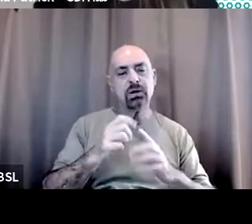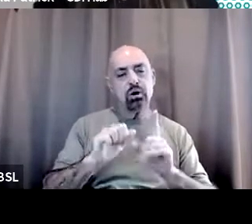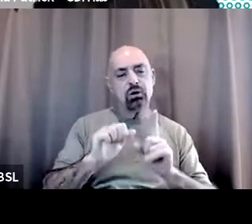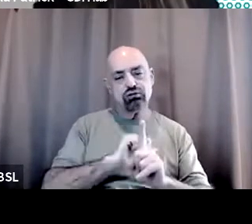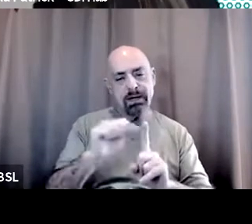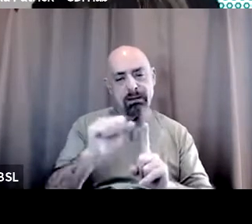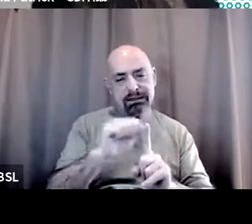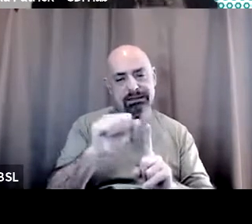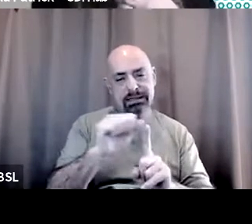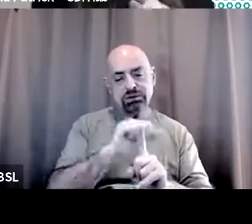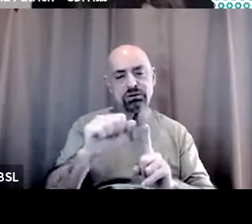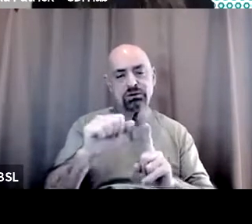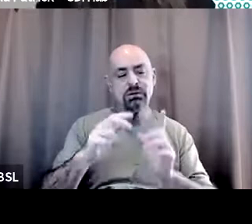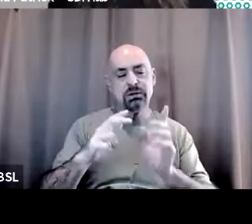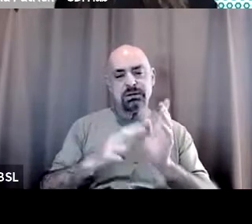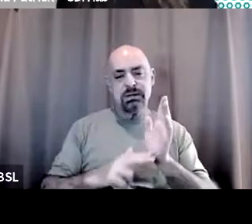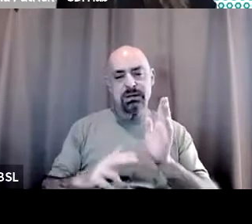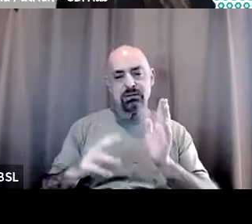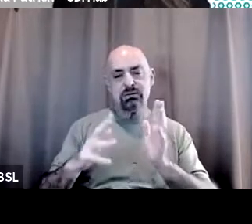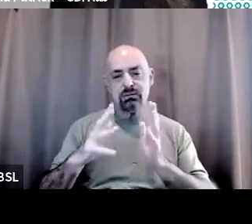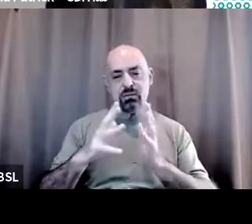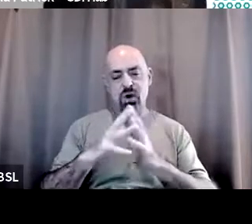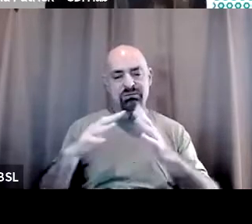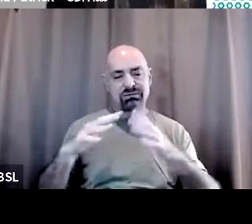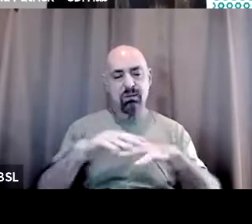network. So